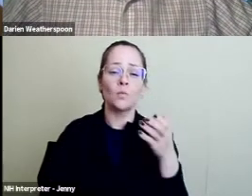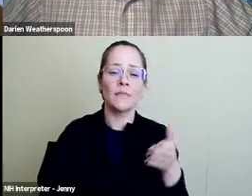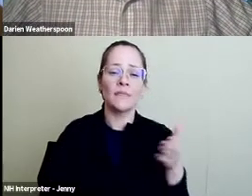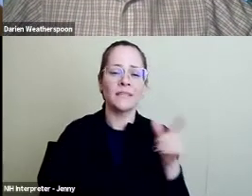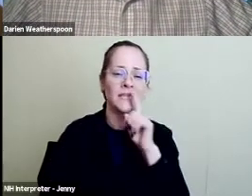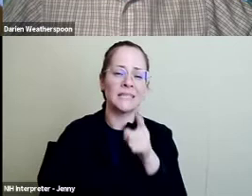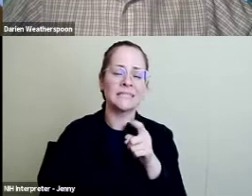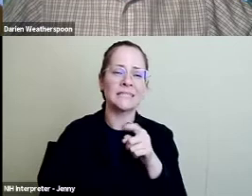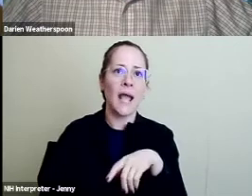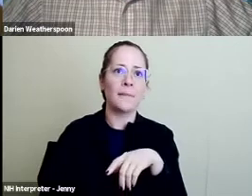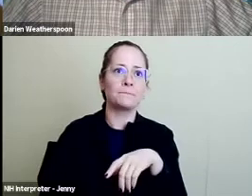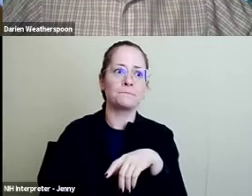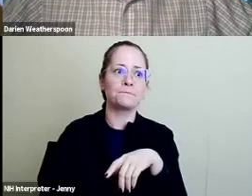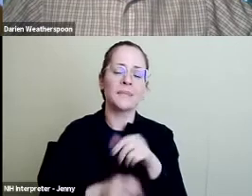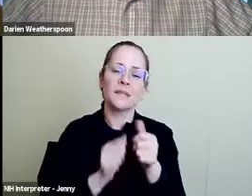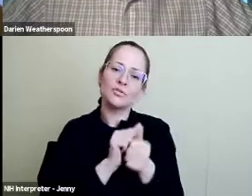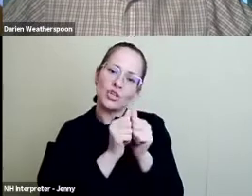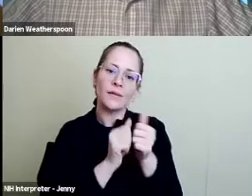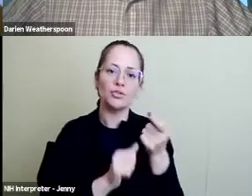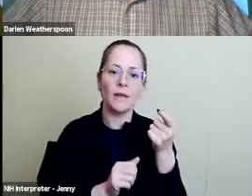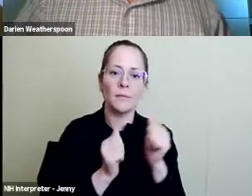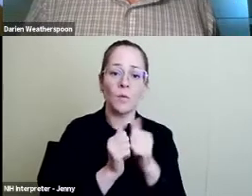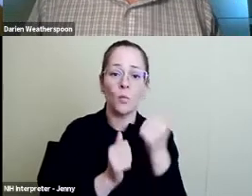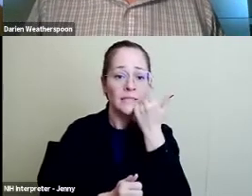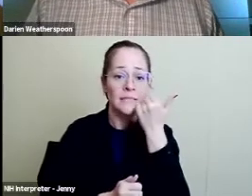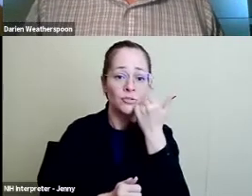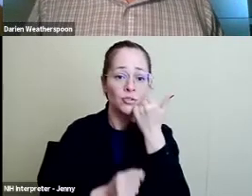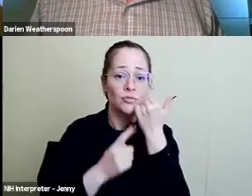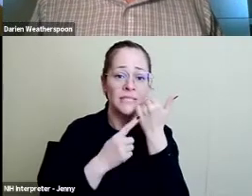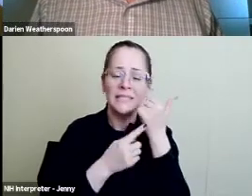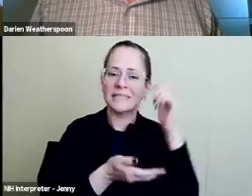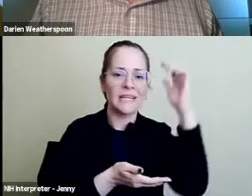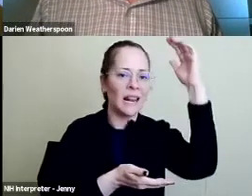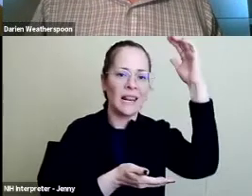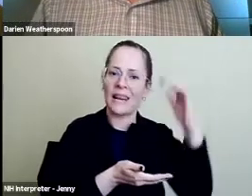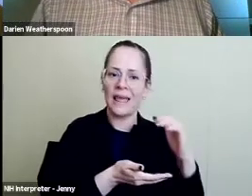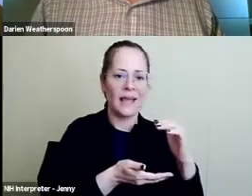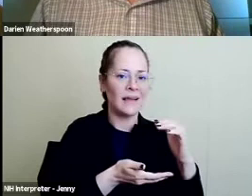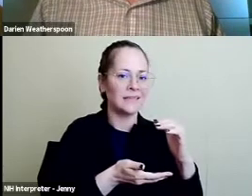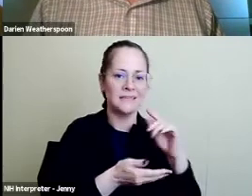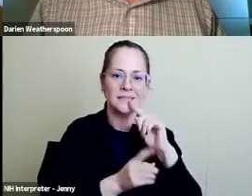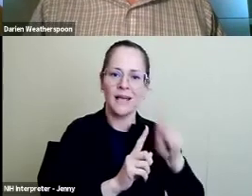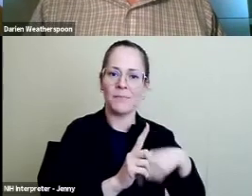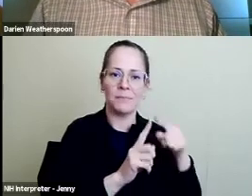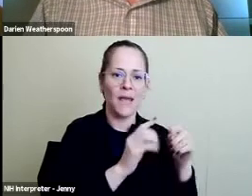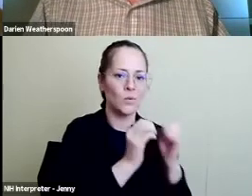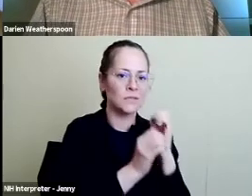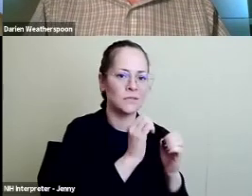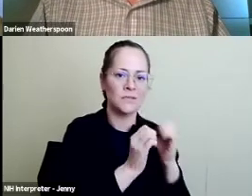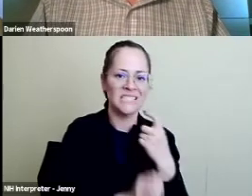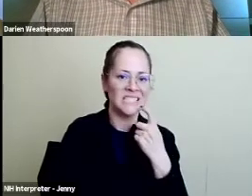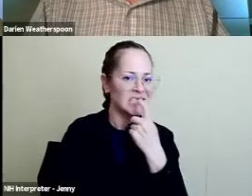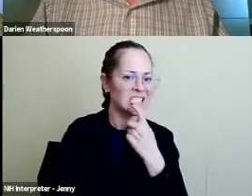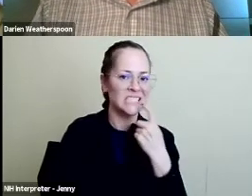of, I guess, changing a little bit with dentistry is it's becoming less about, operating on just teeth, and